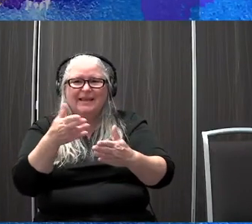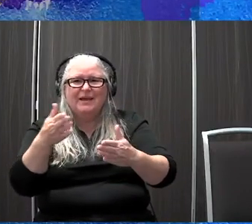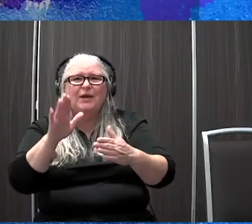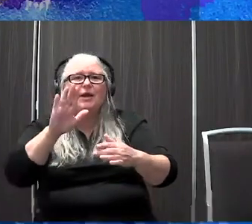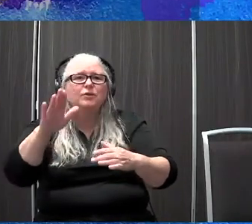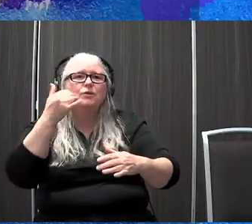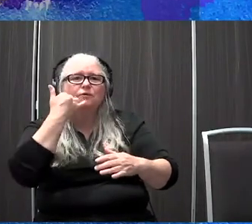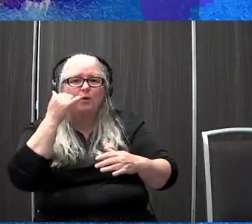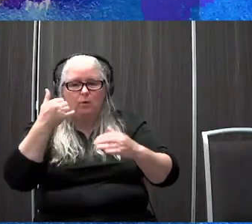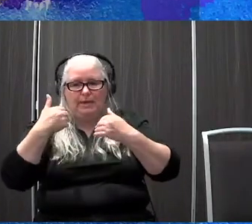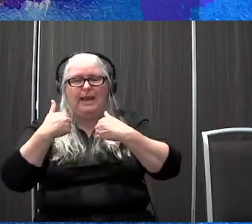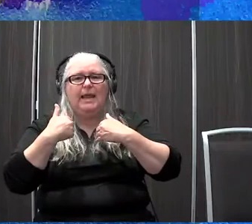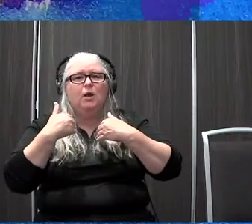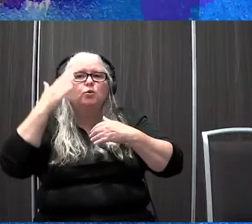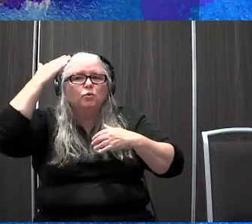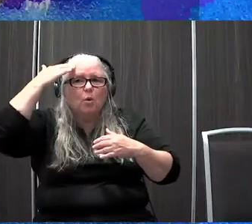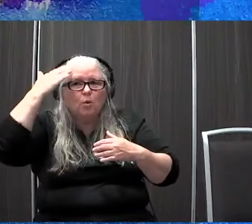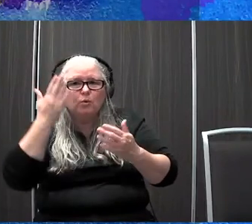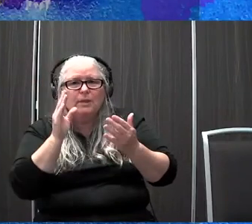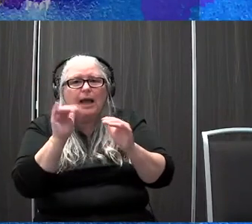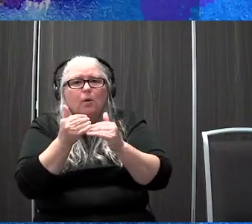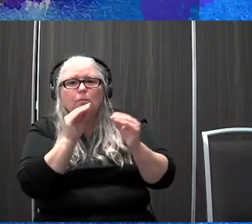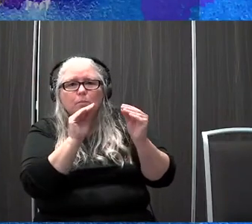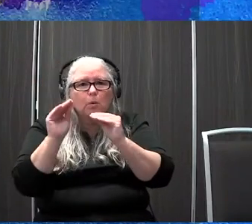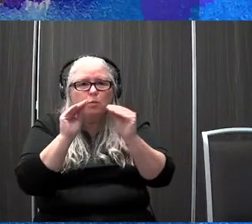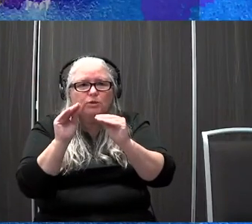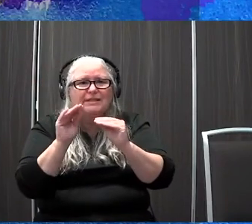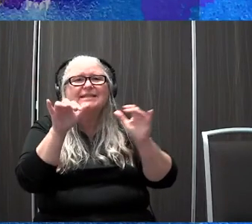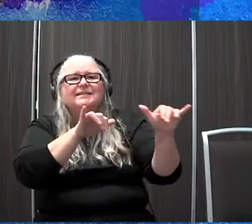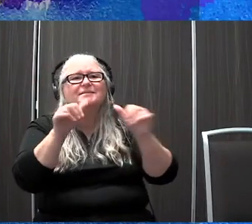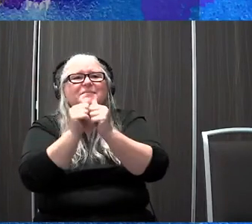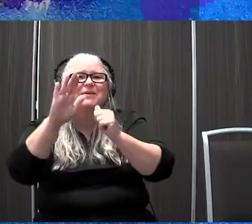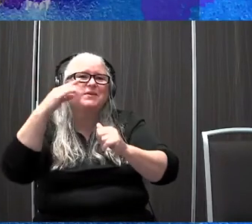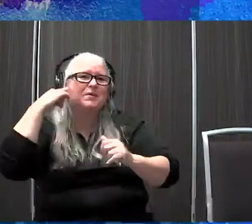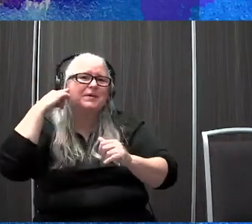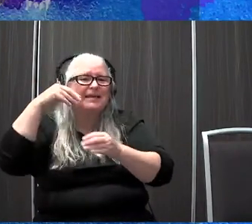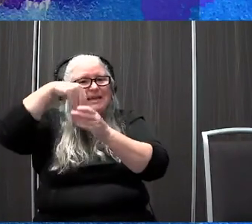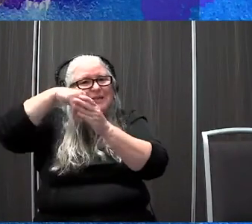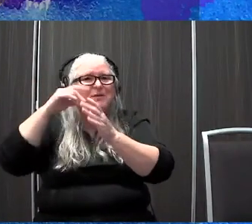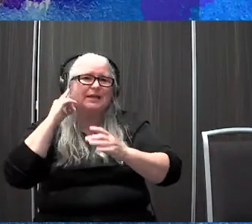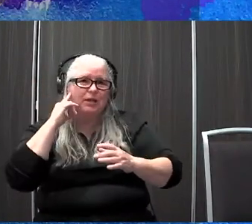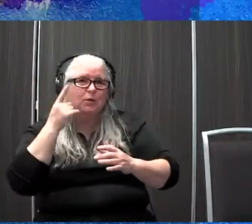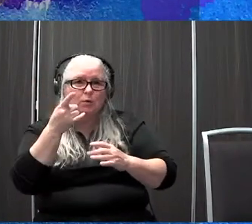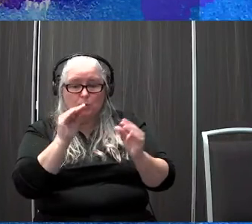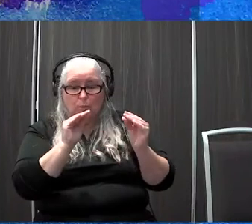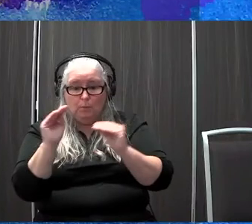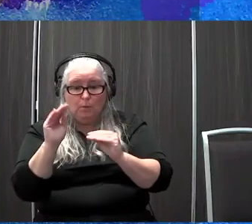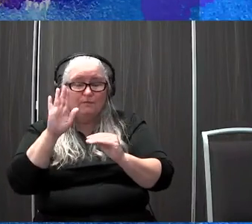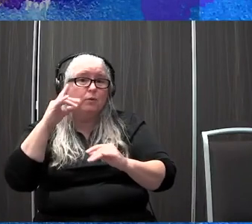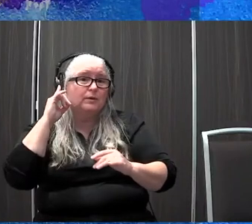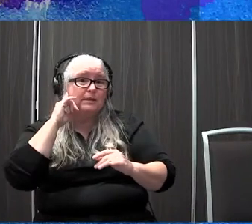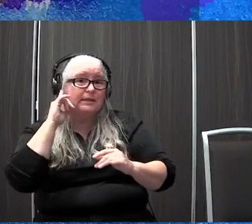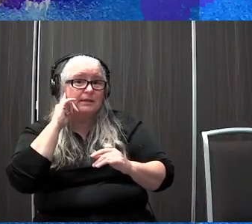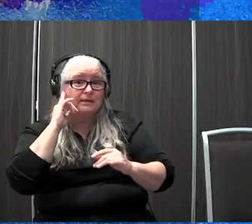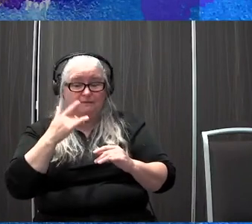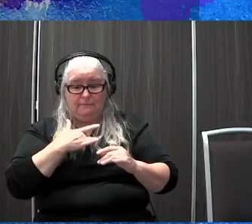knows motion. Your inner ears are exactly that for you. When you move, your inner ear senses the change in motion,